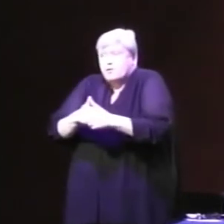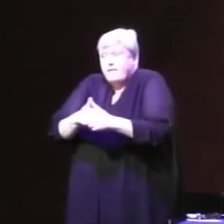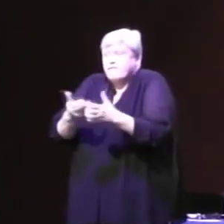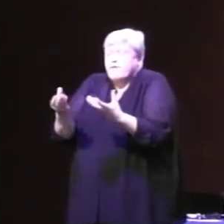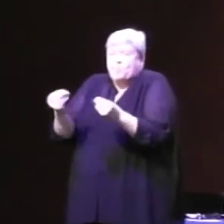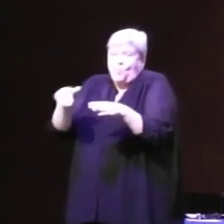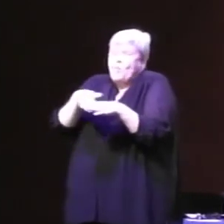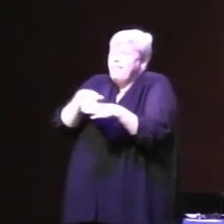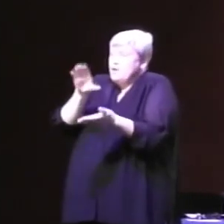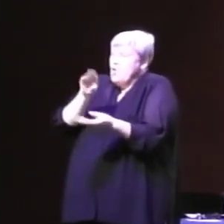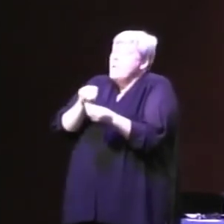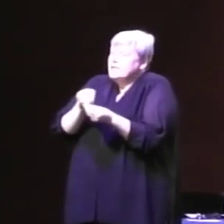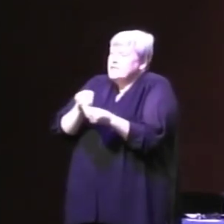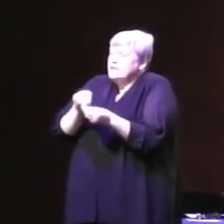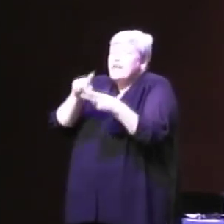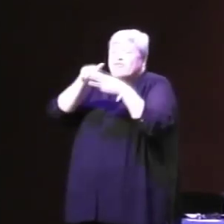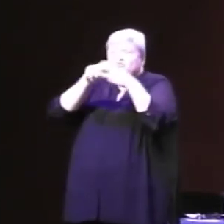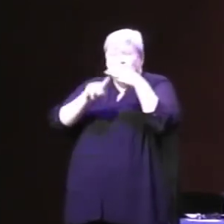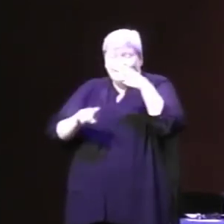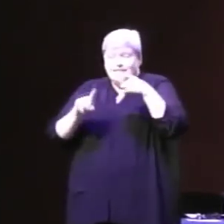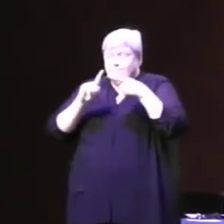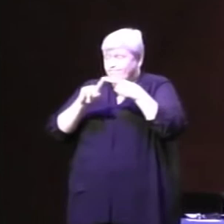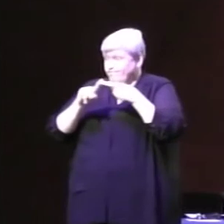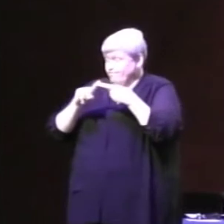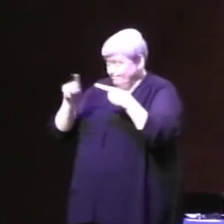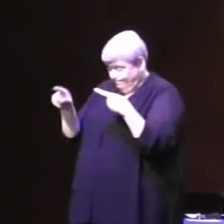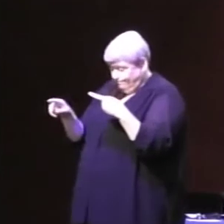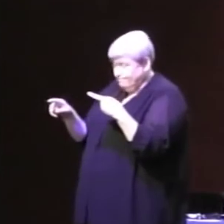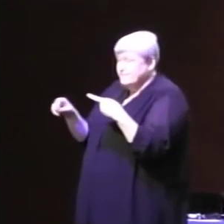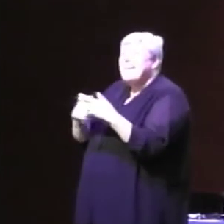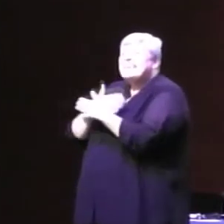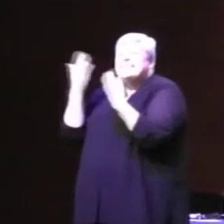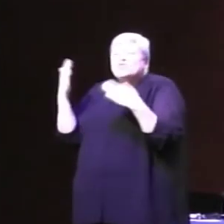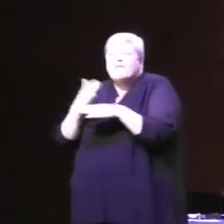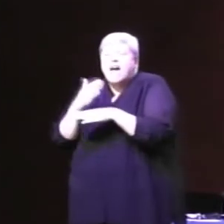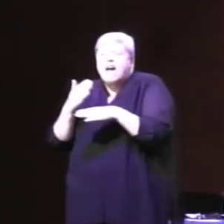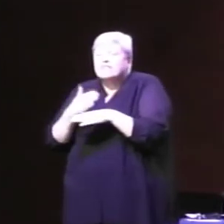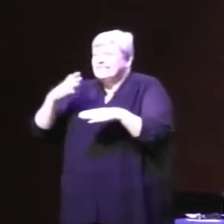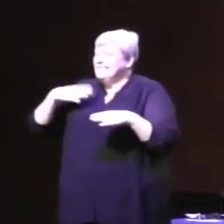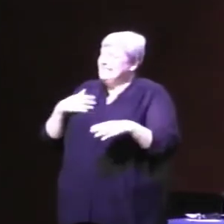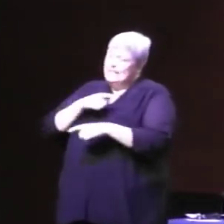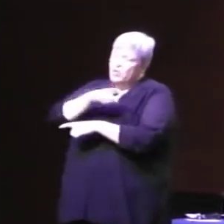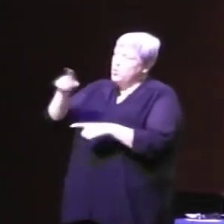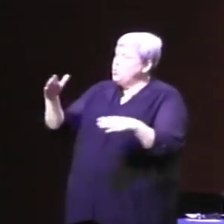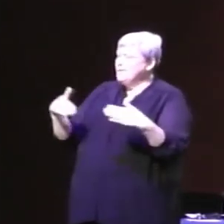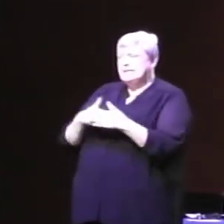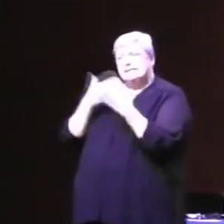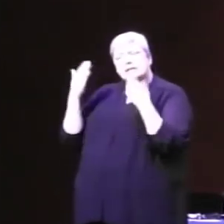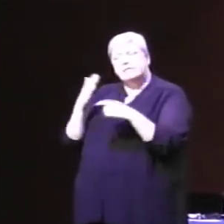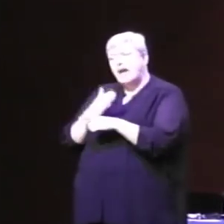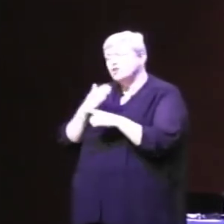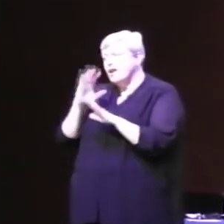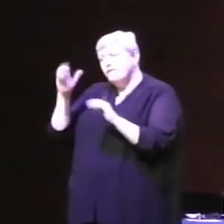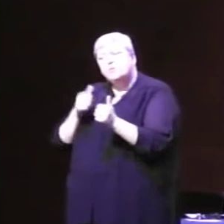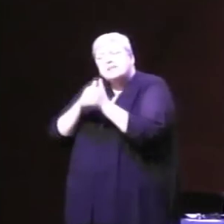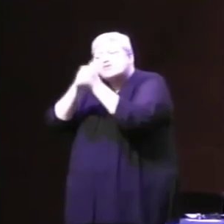composite. It calls for three things. It calls for days of action. We need those days of action supported in